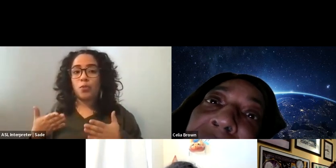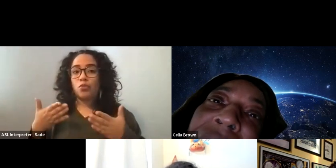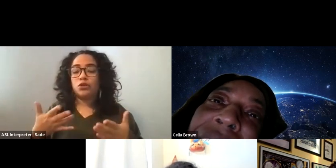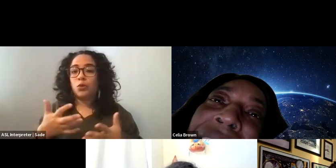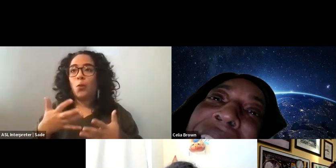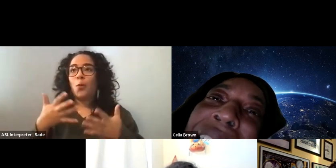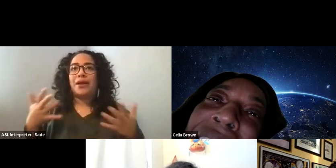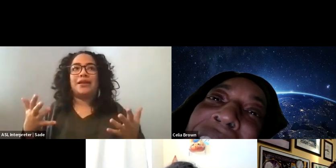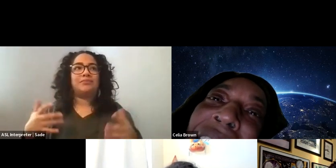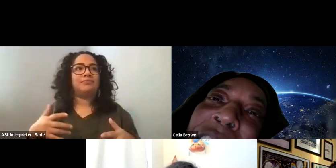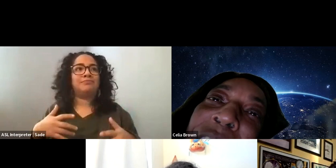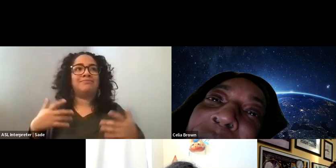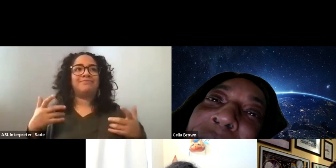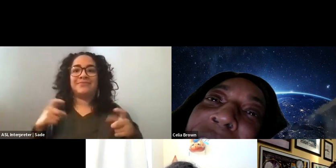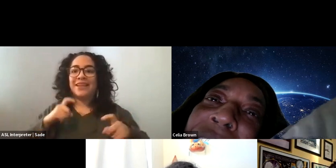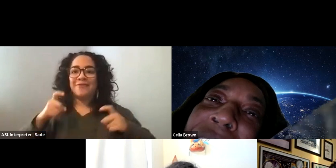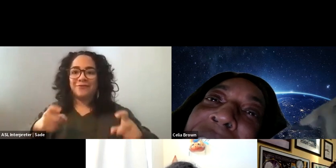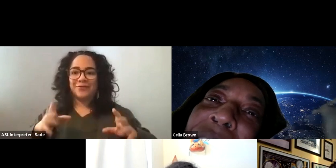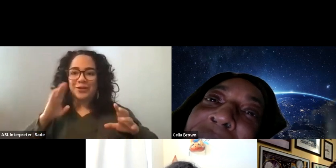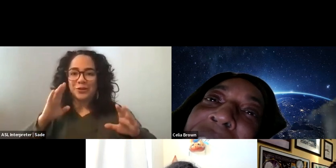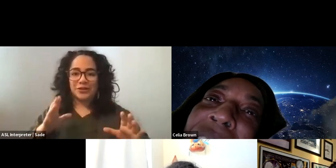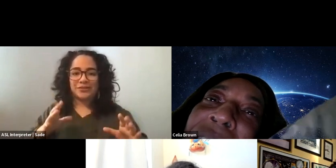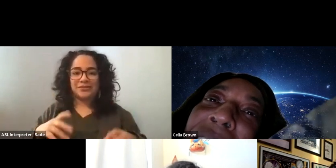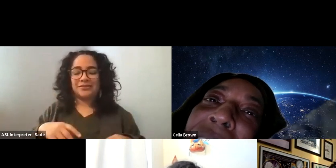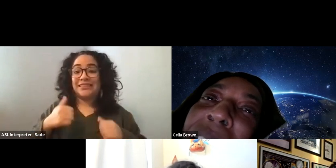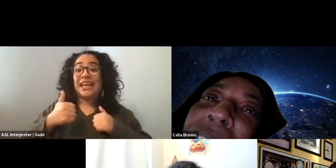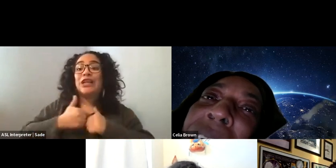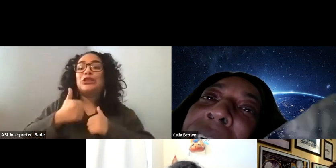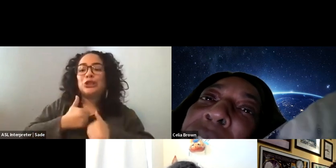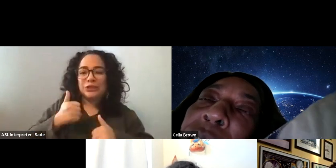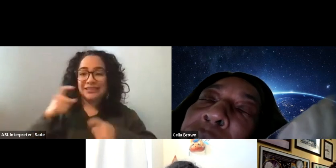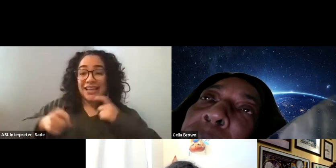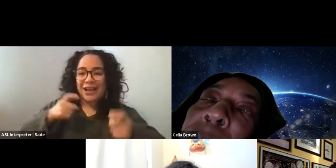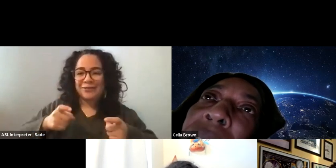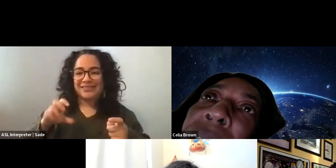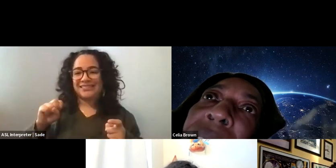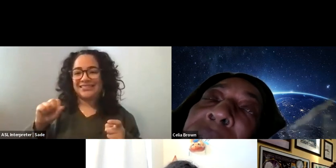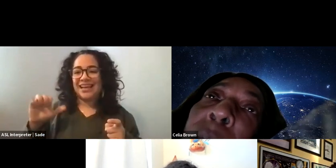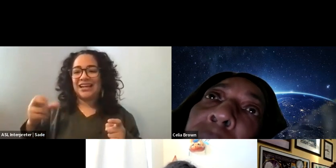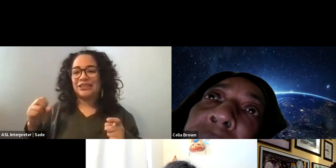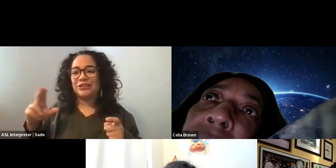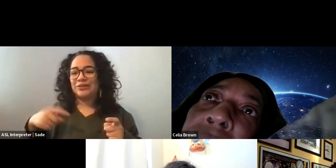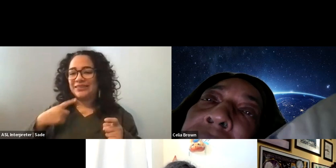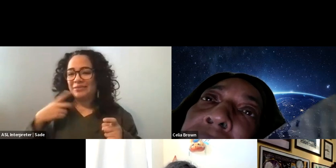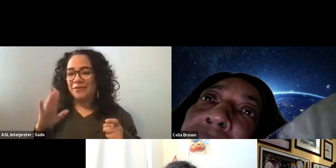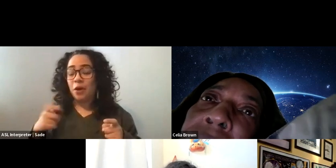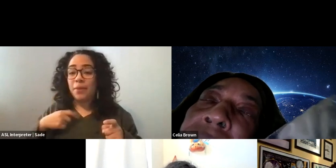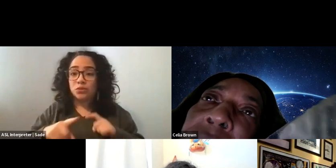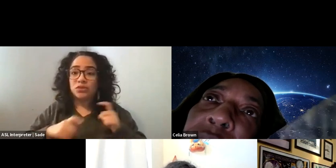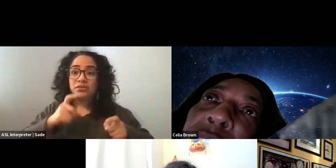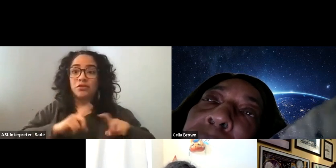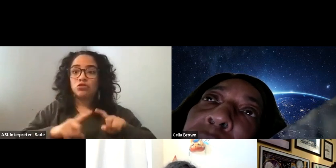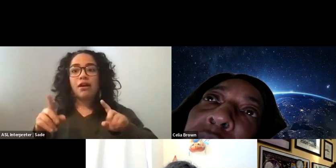gifts, as Sascha used to say, dangerous gifts, to everyone.